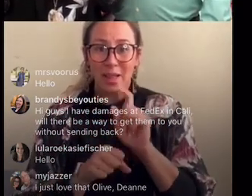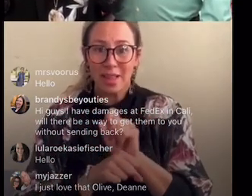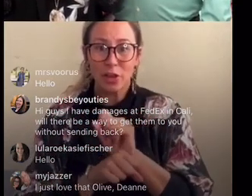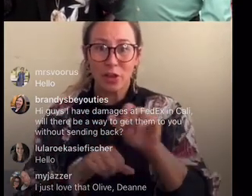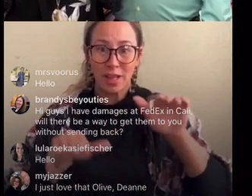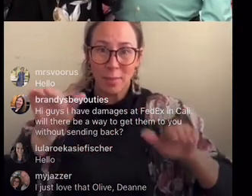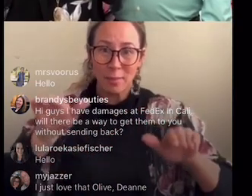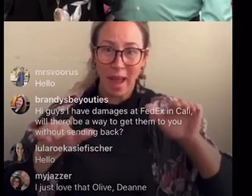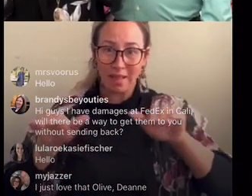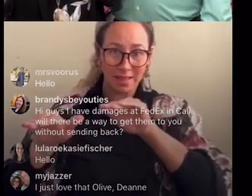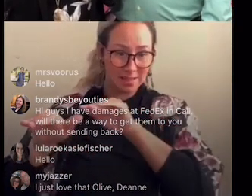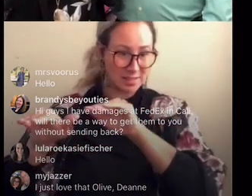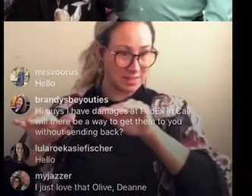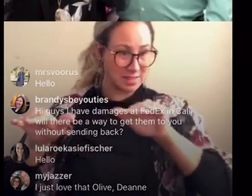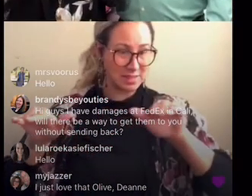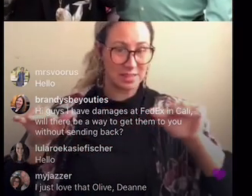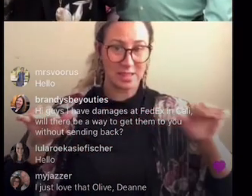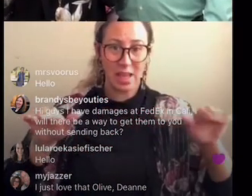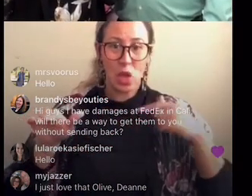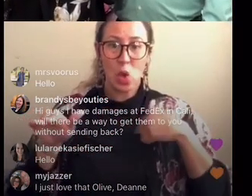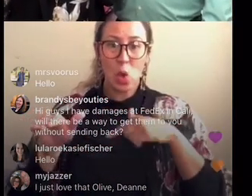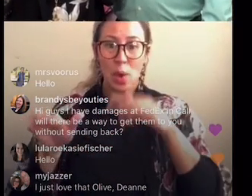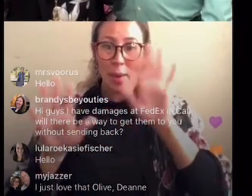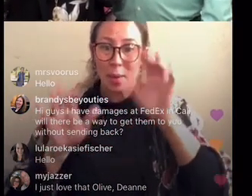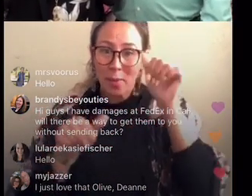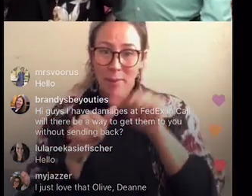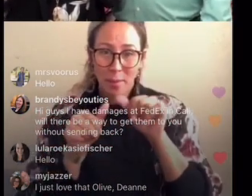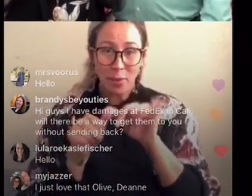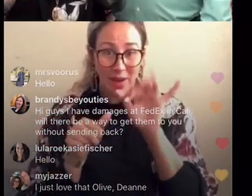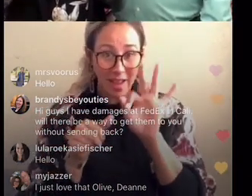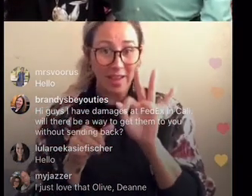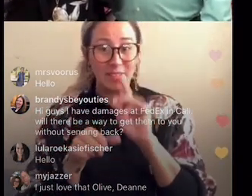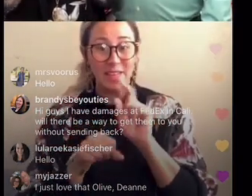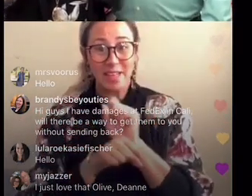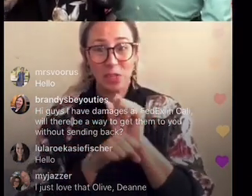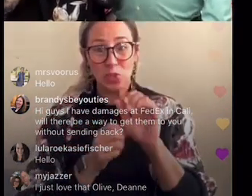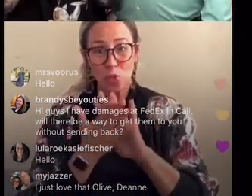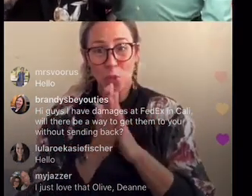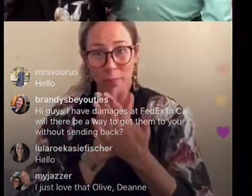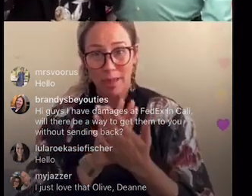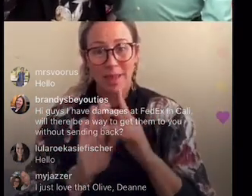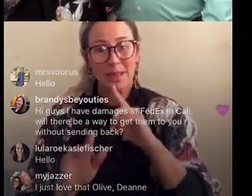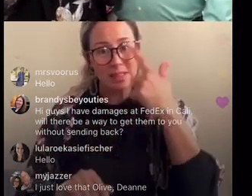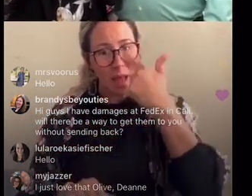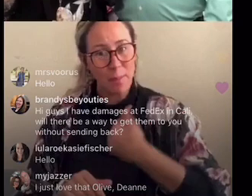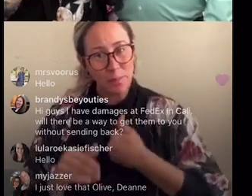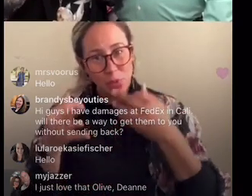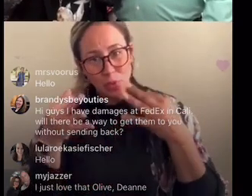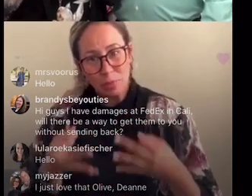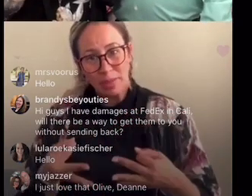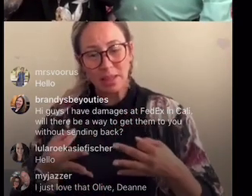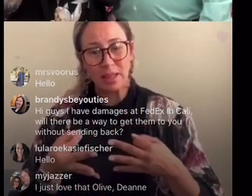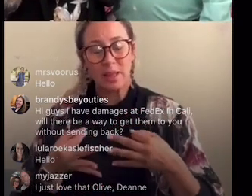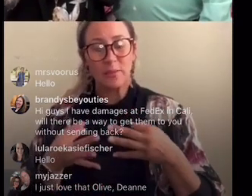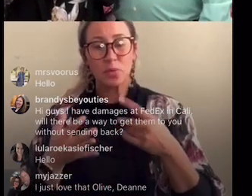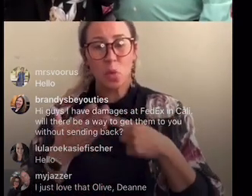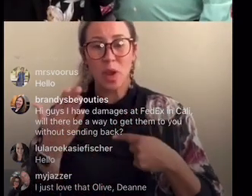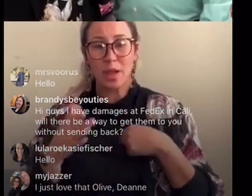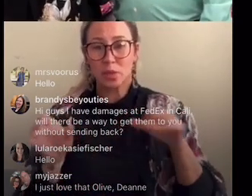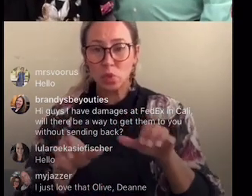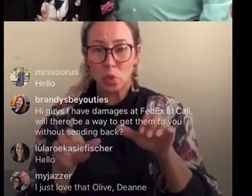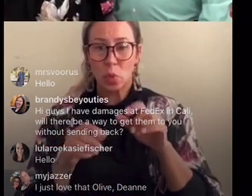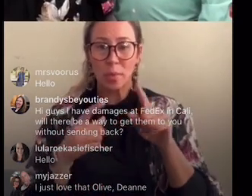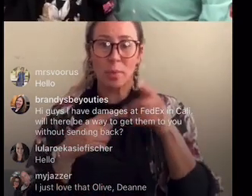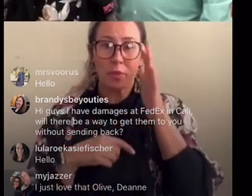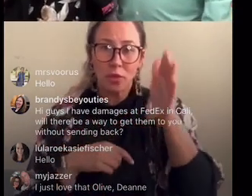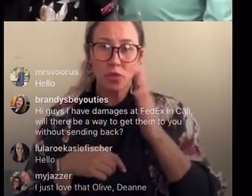the board. Again, remember, if it is to be, it's up to me. What am I doing to think about the future of my business, and how am